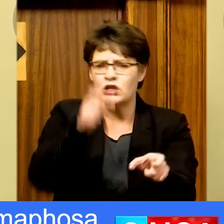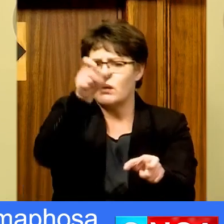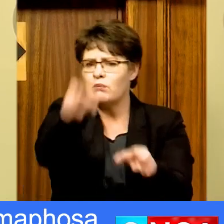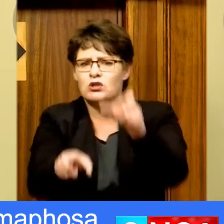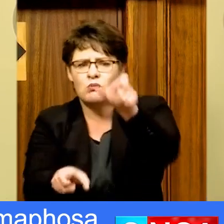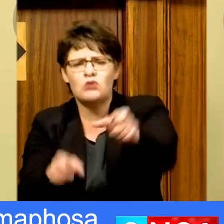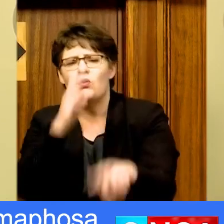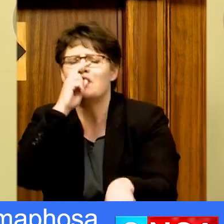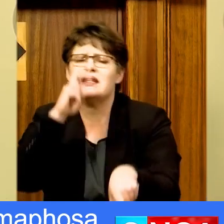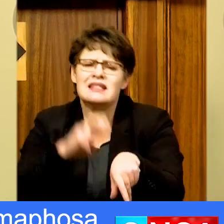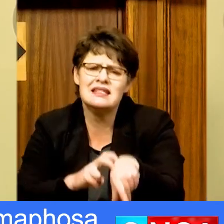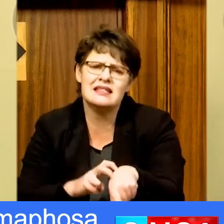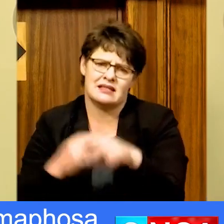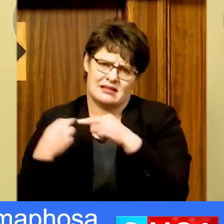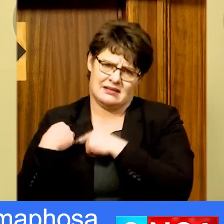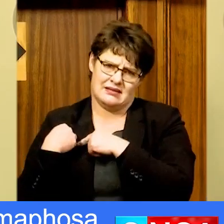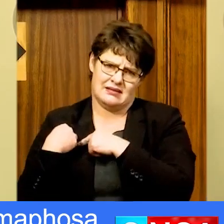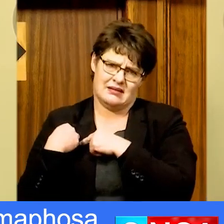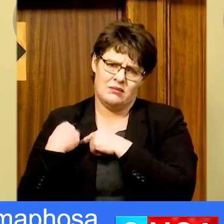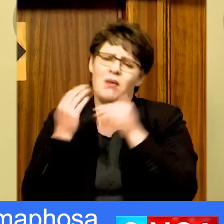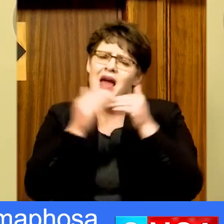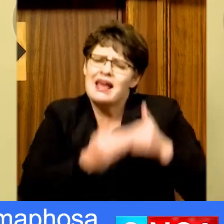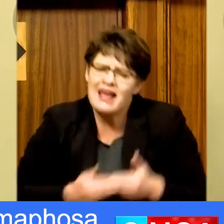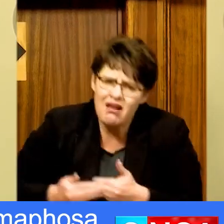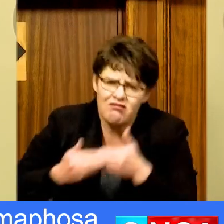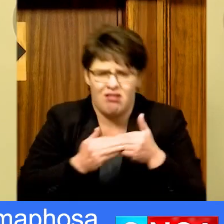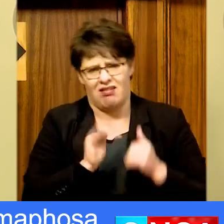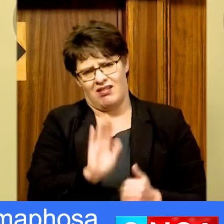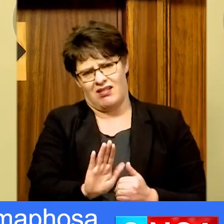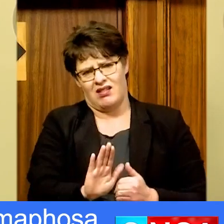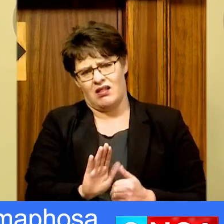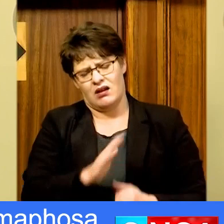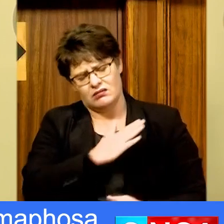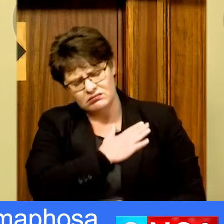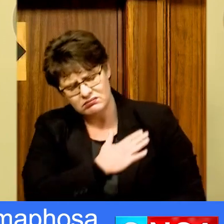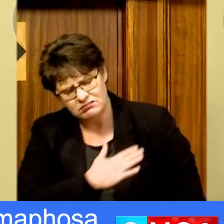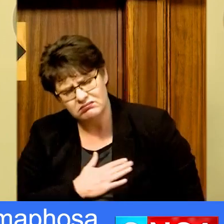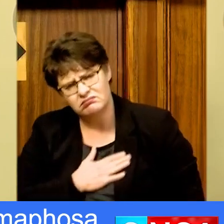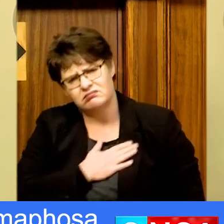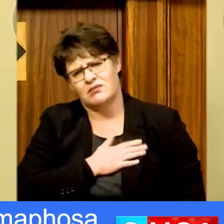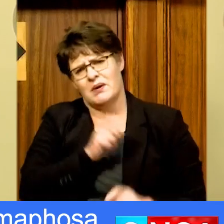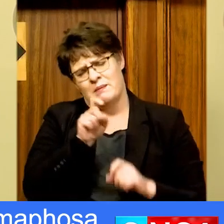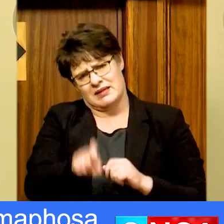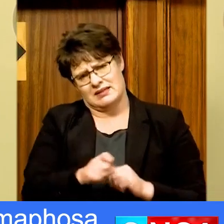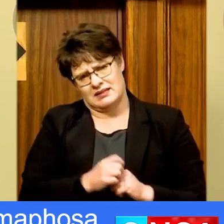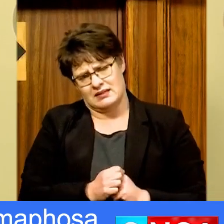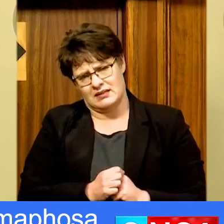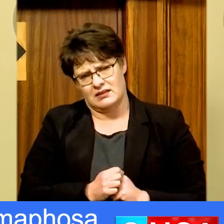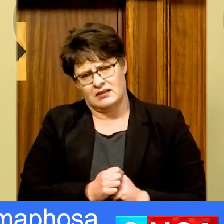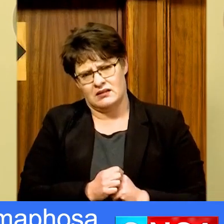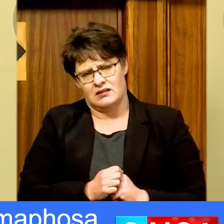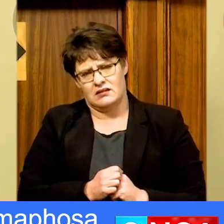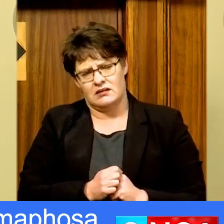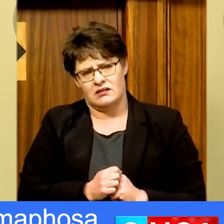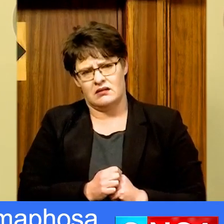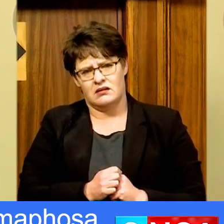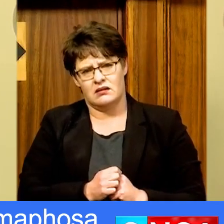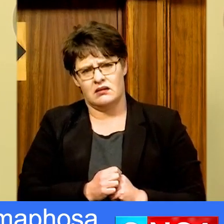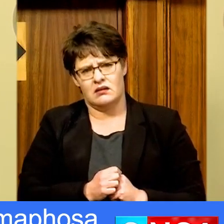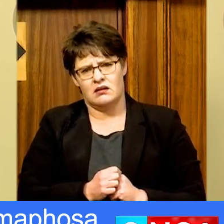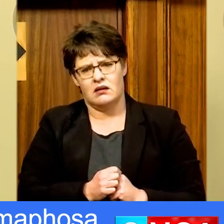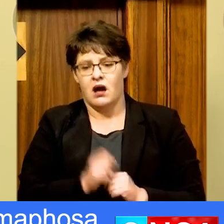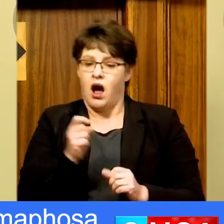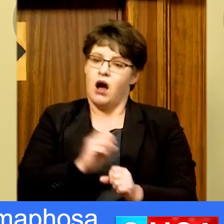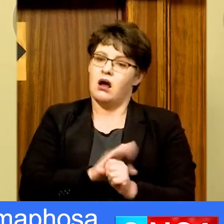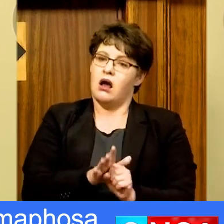required to be careful and compassionate. The truth is that we are not in the